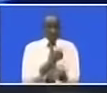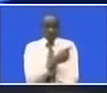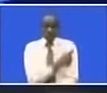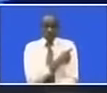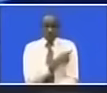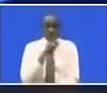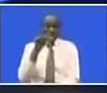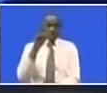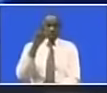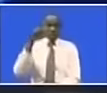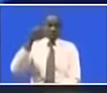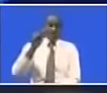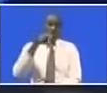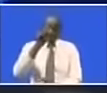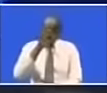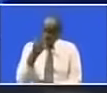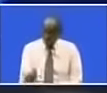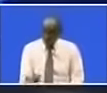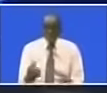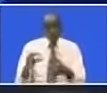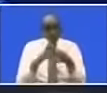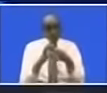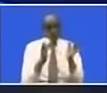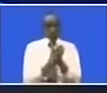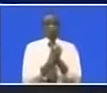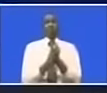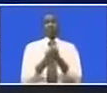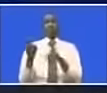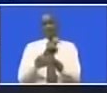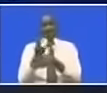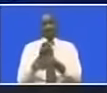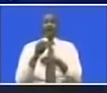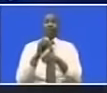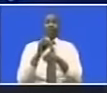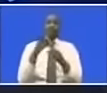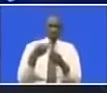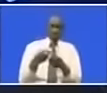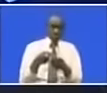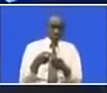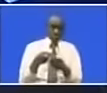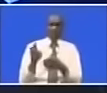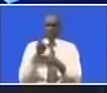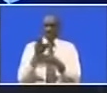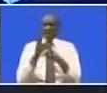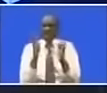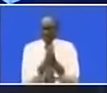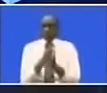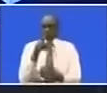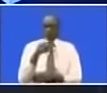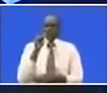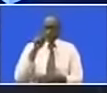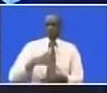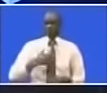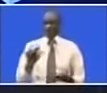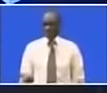Lupa Ramadhani, and he's from this Coalition for Election Monitoring and Observation in Tanzania, to just get a feel also of